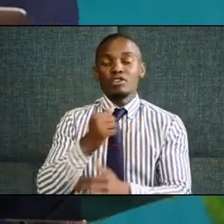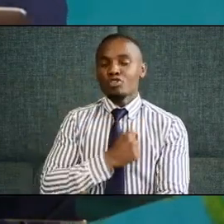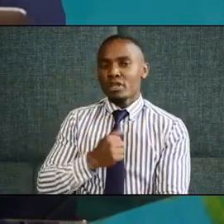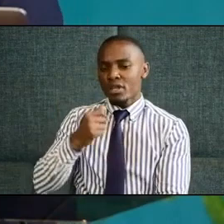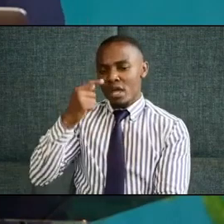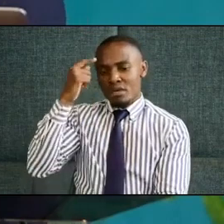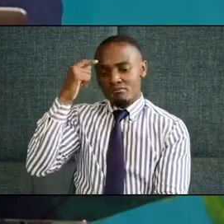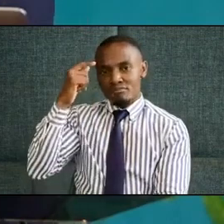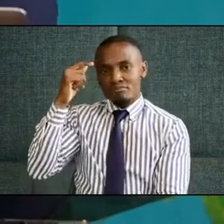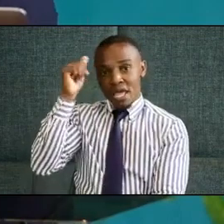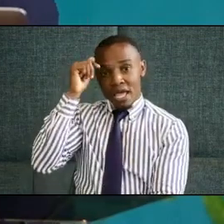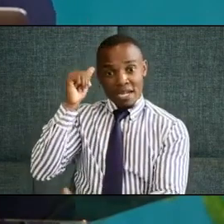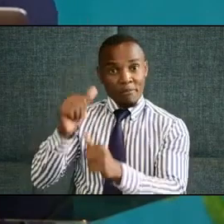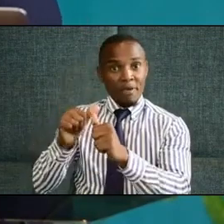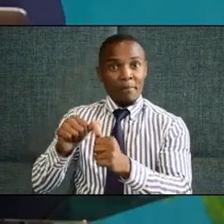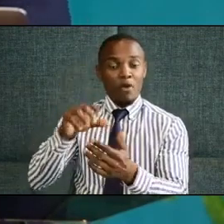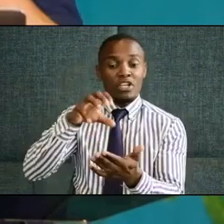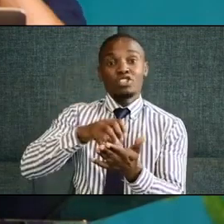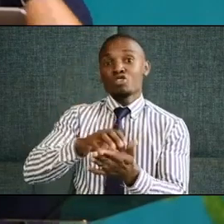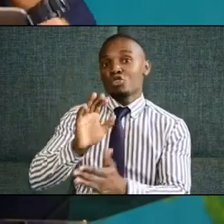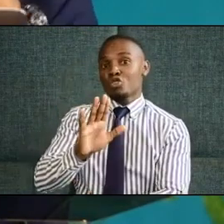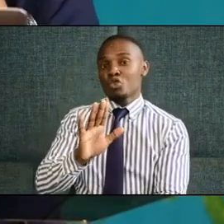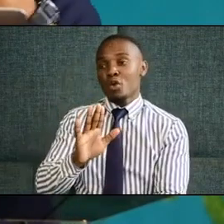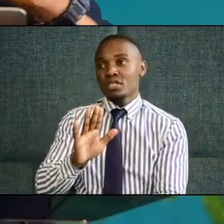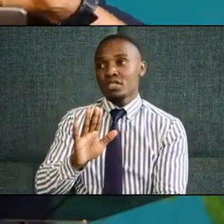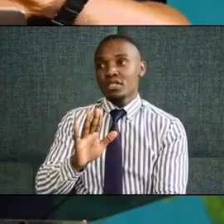a married woman, a husband.